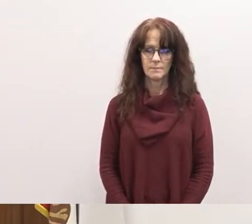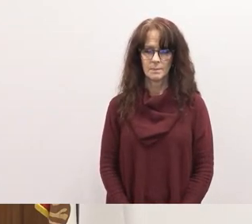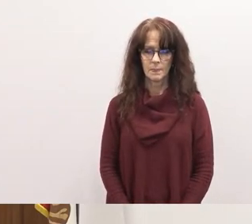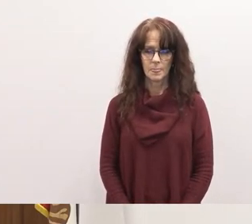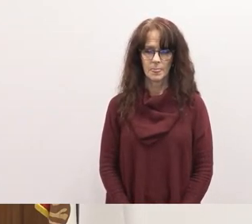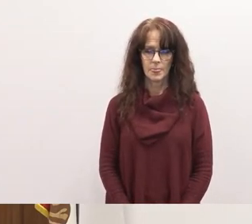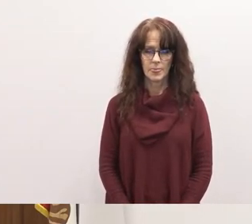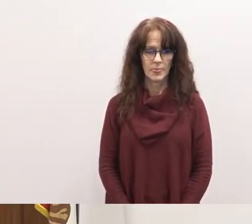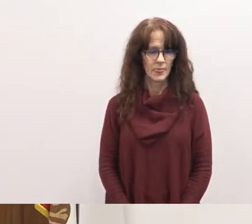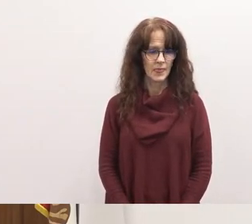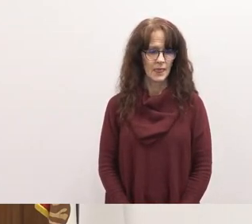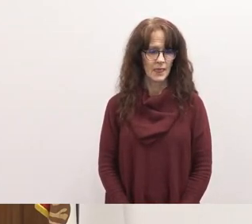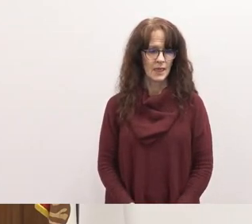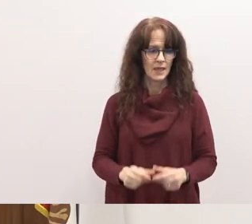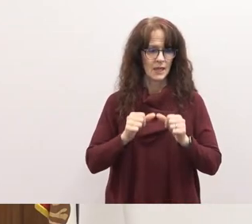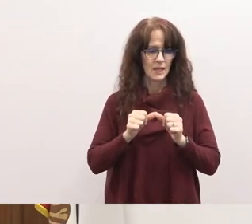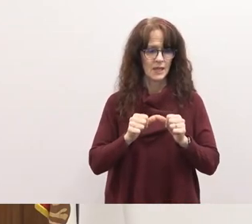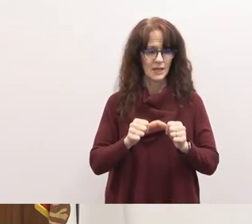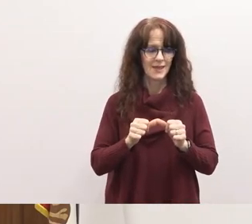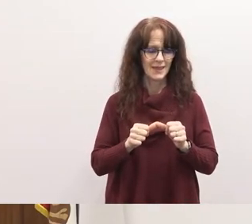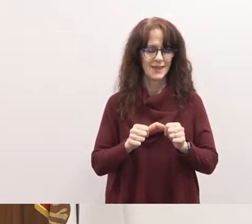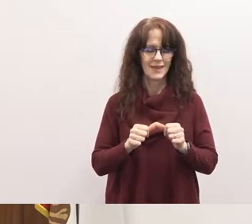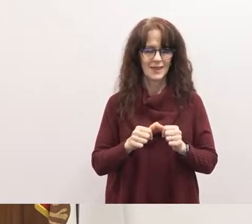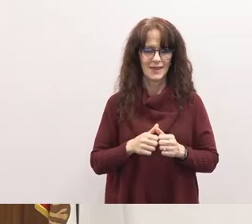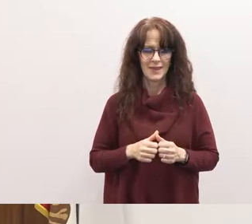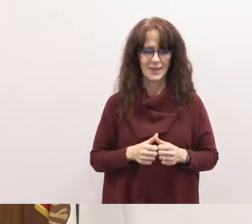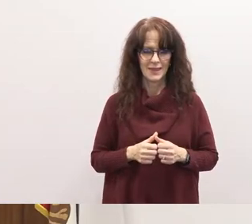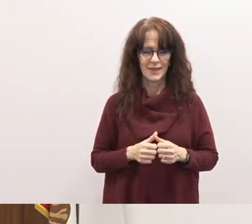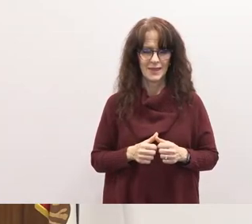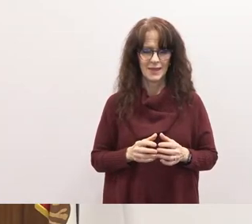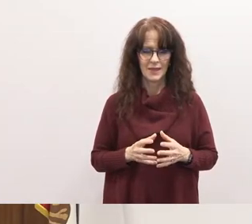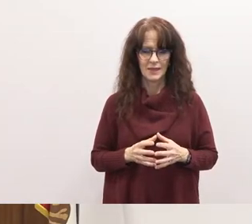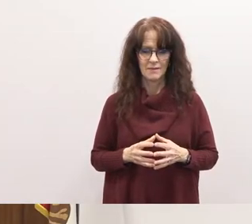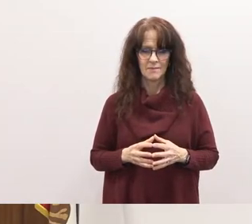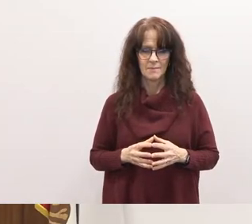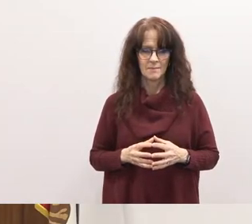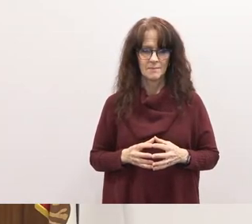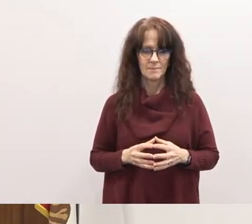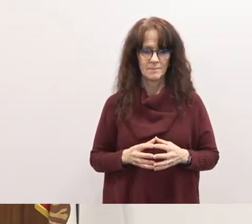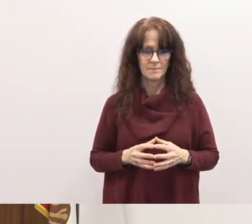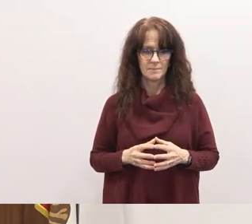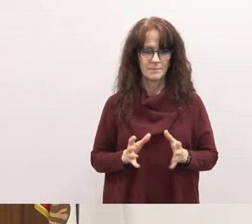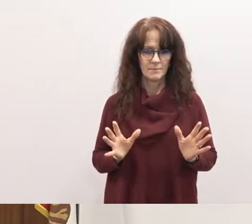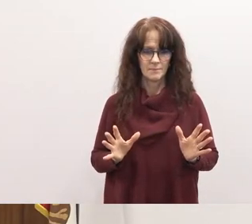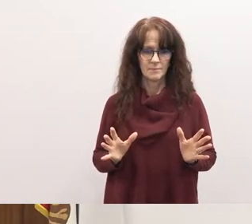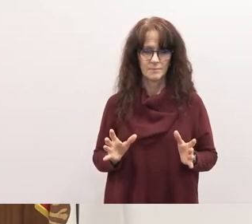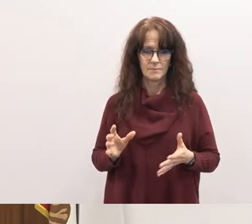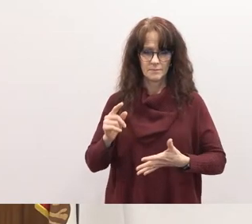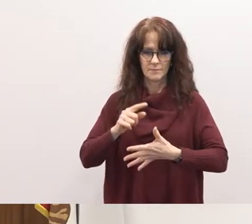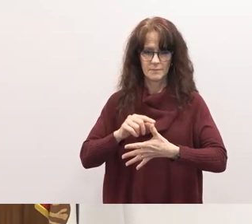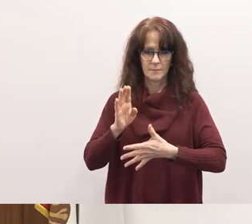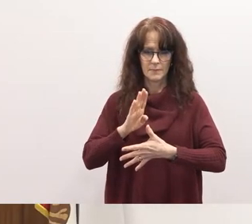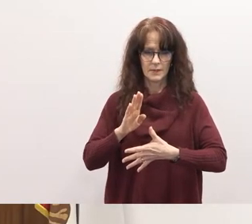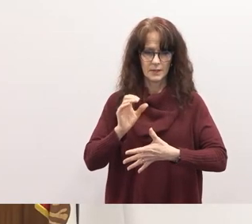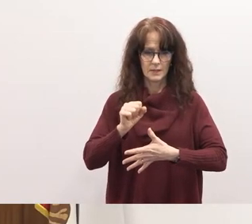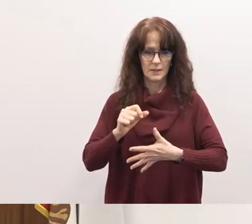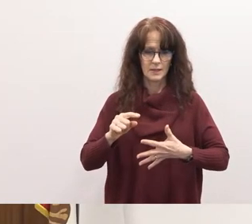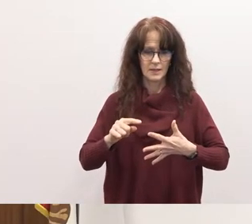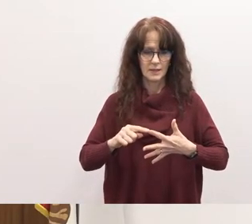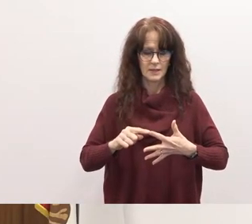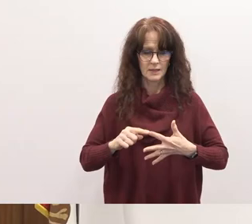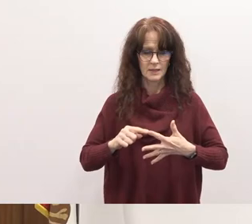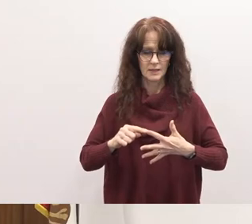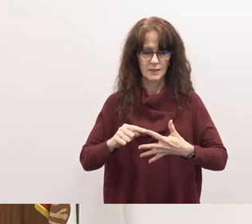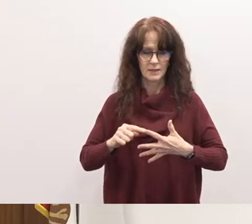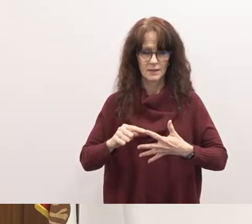Any further discussion? I think we're ready for the vote. Okay. Member Benitez? Point of